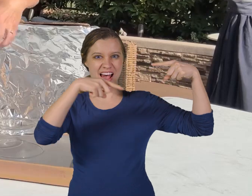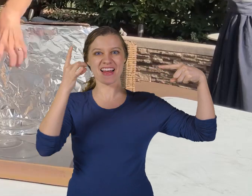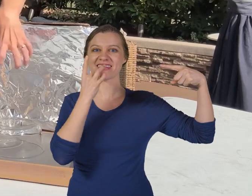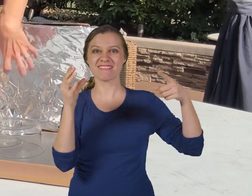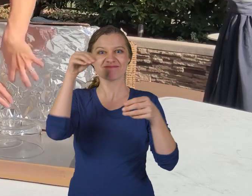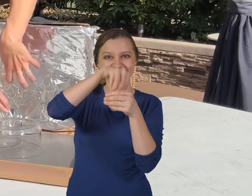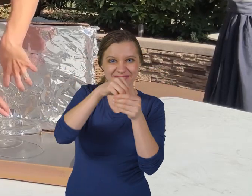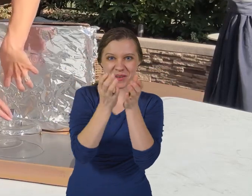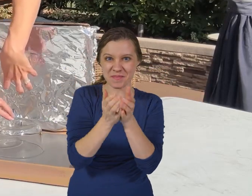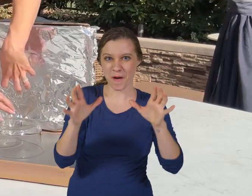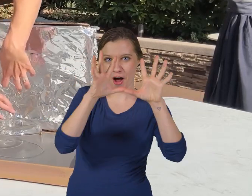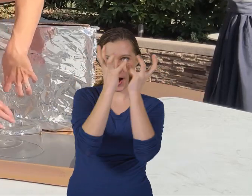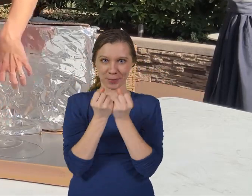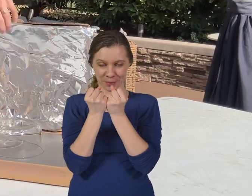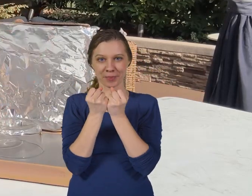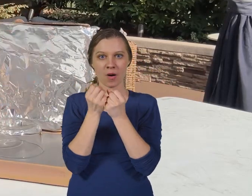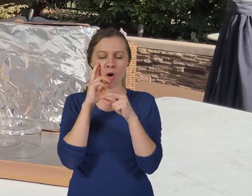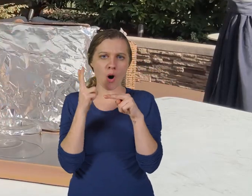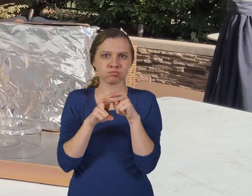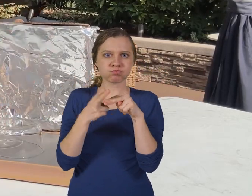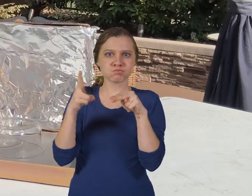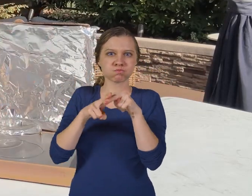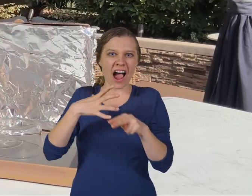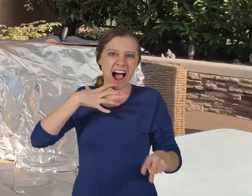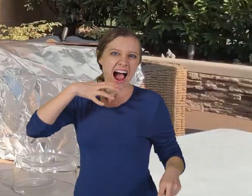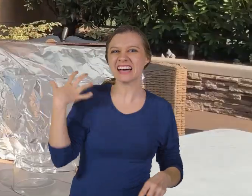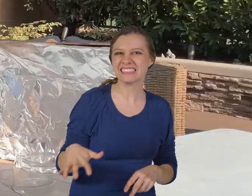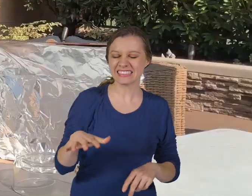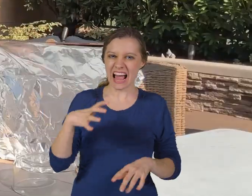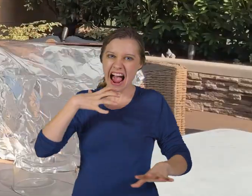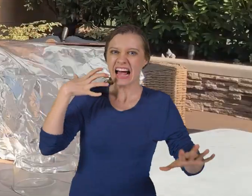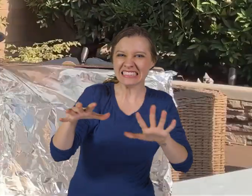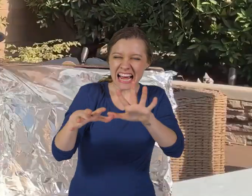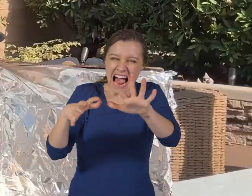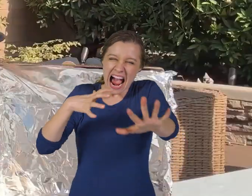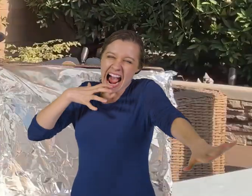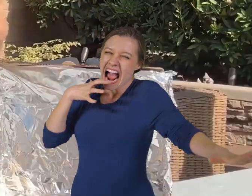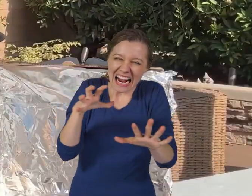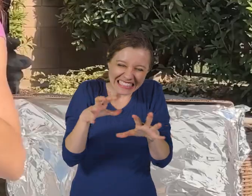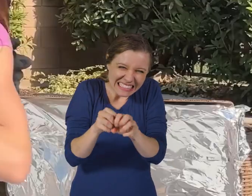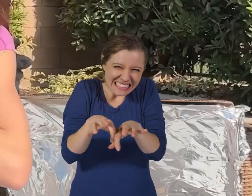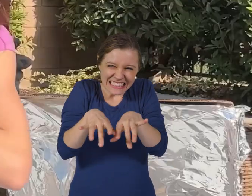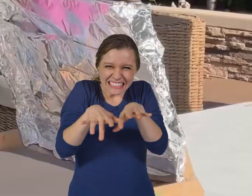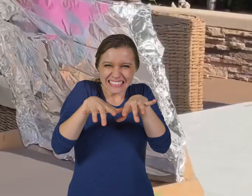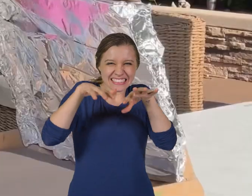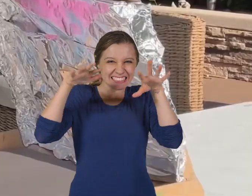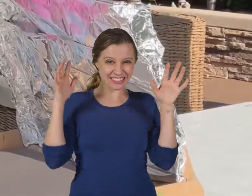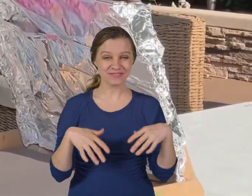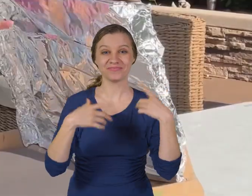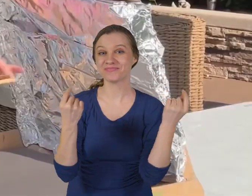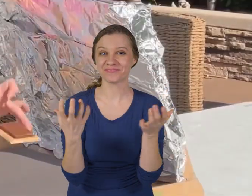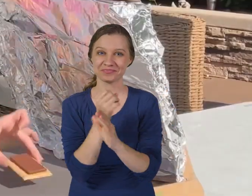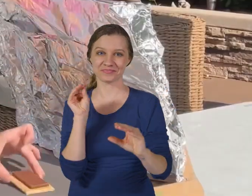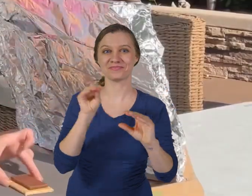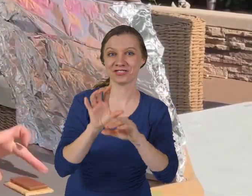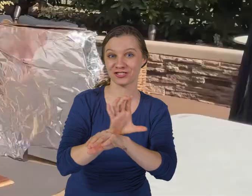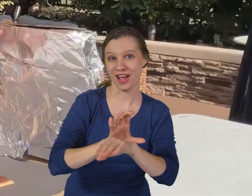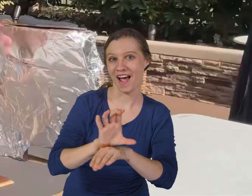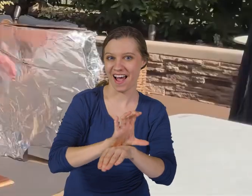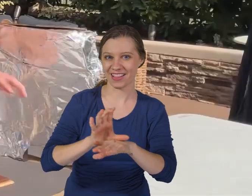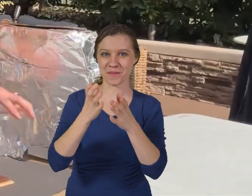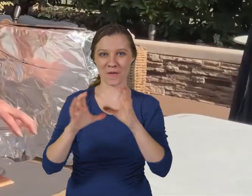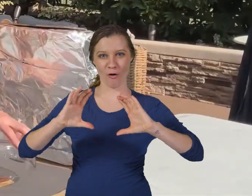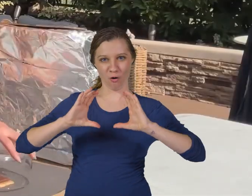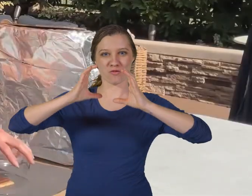that infrared light inside of our bowl, and that's going to make it hotter and hotter and hotter. Now, go ahead and put your chocolate